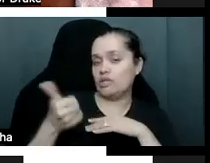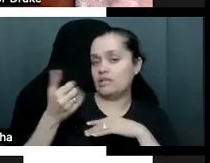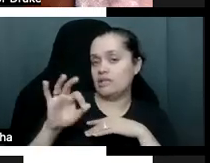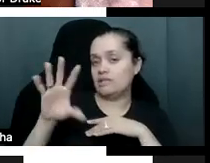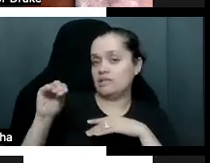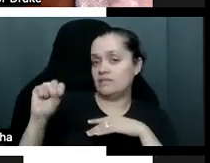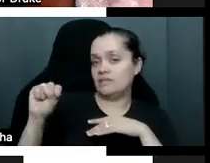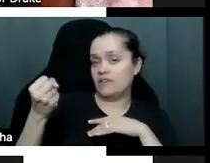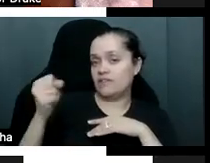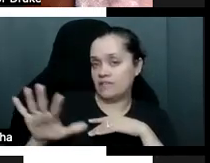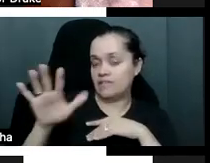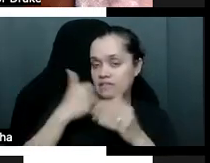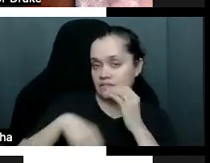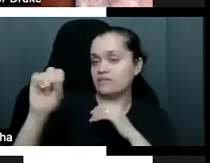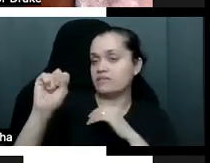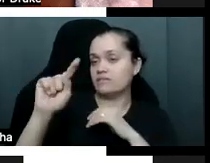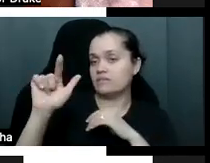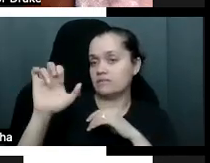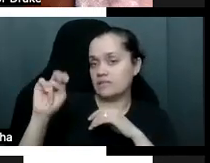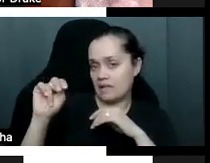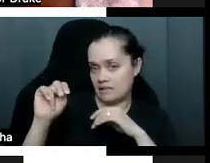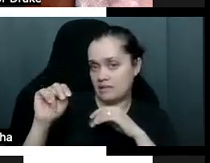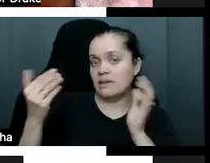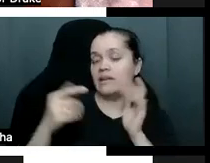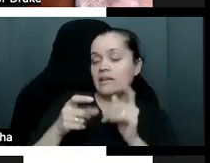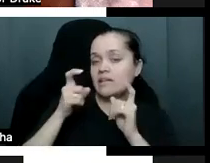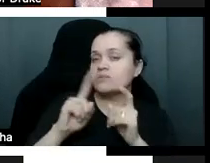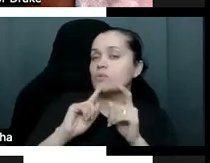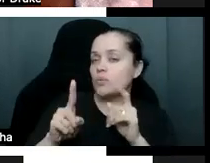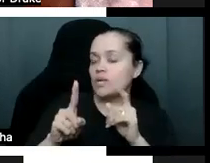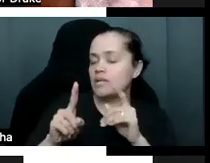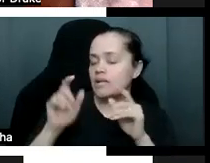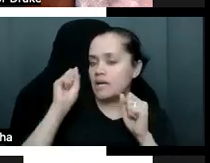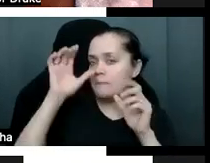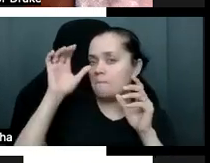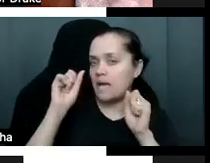1950s under Stalin. And it gives a remarkable